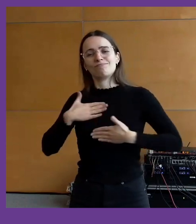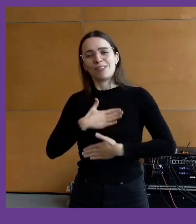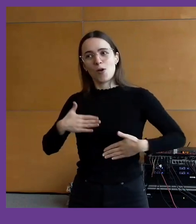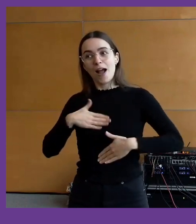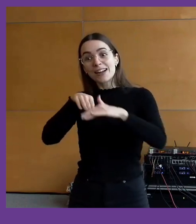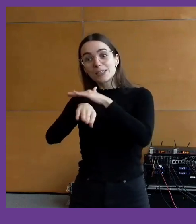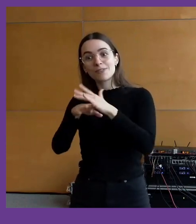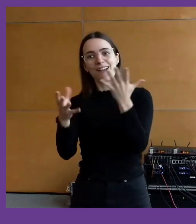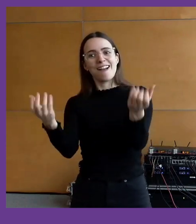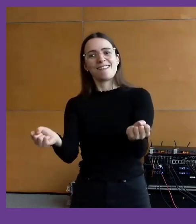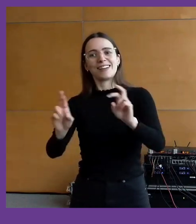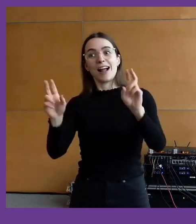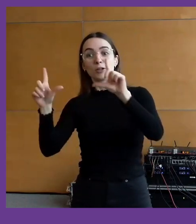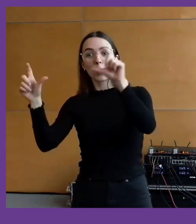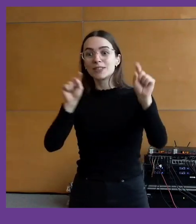potential that